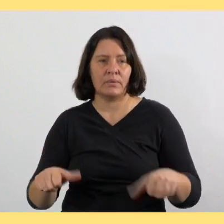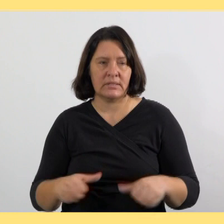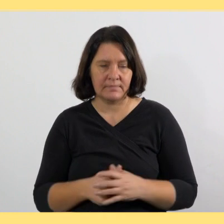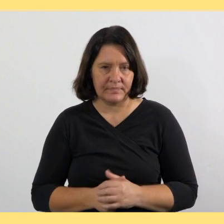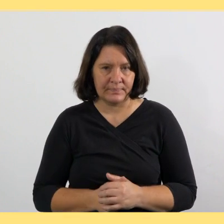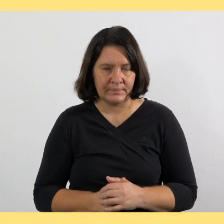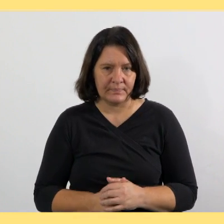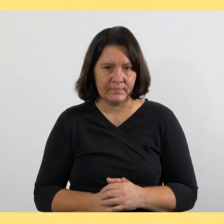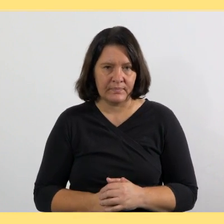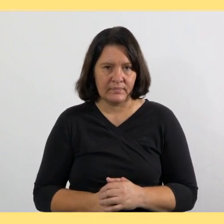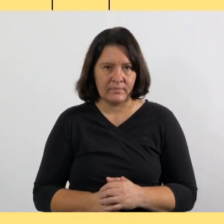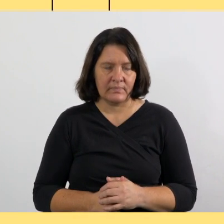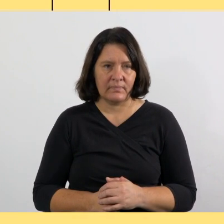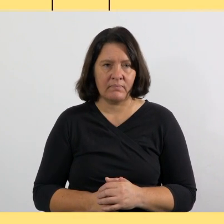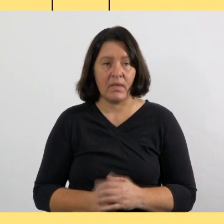control account.